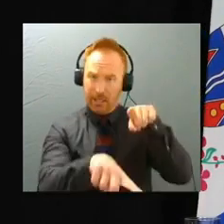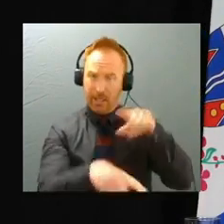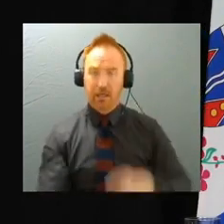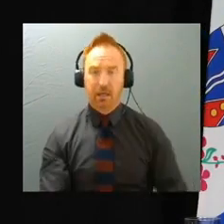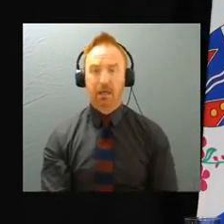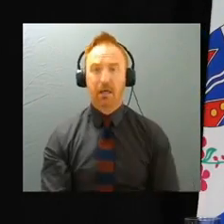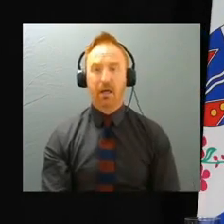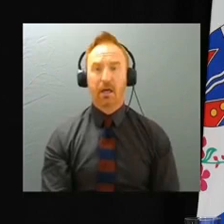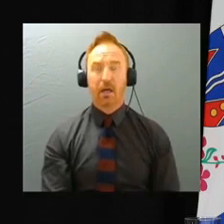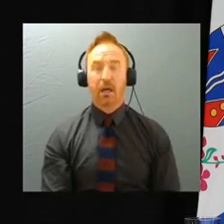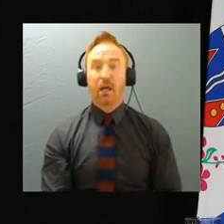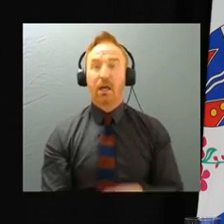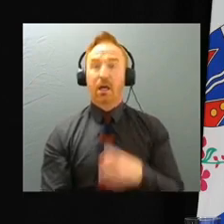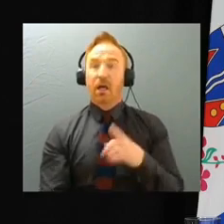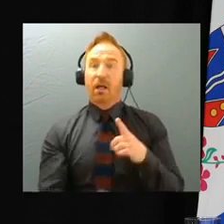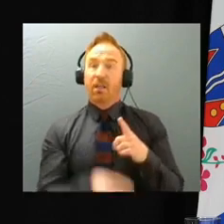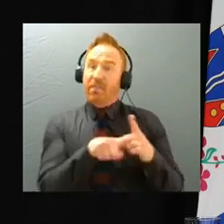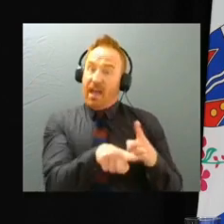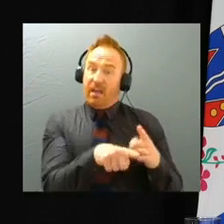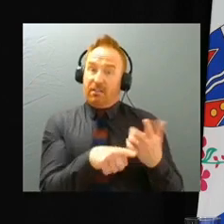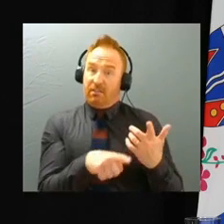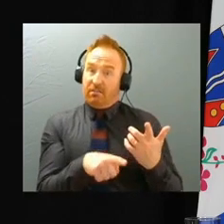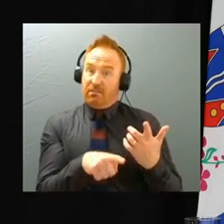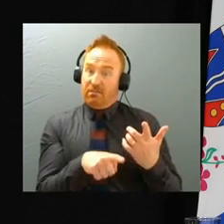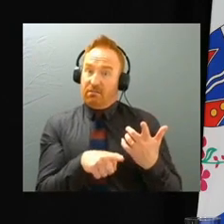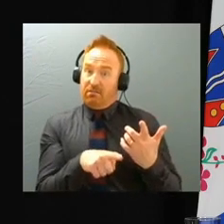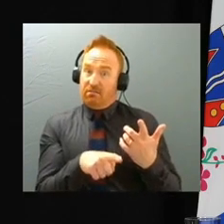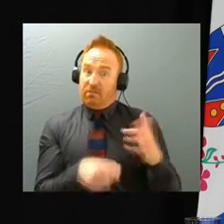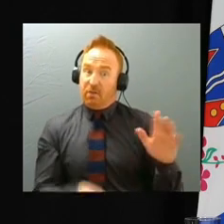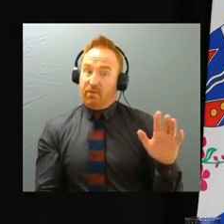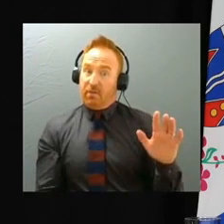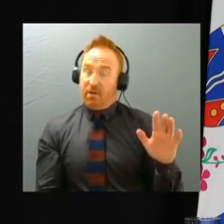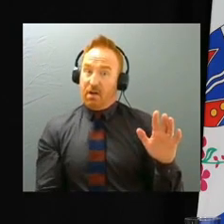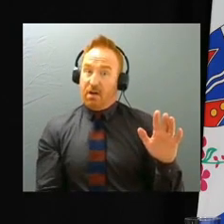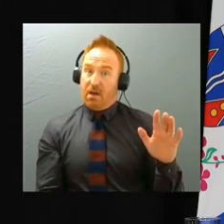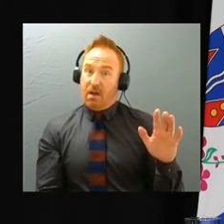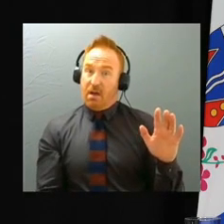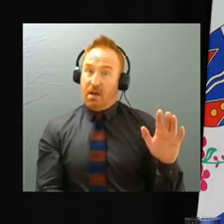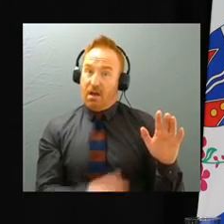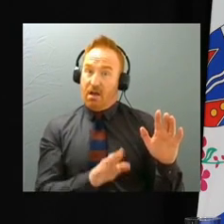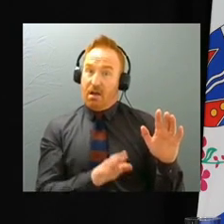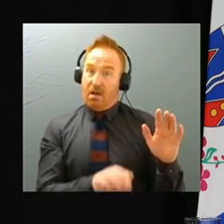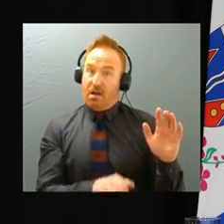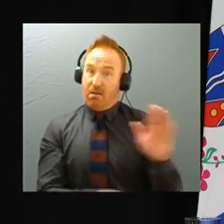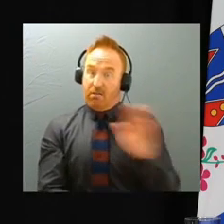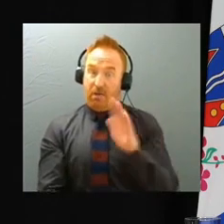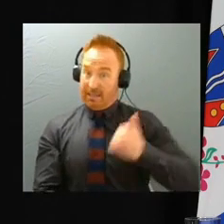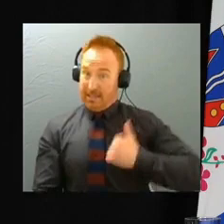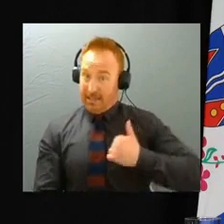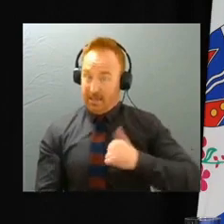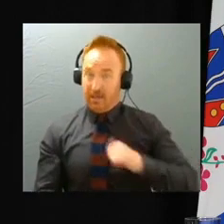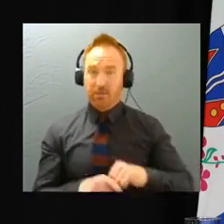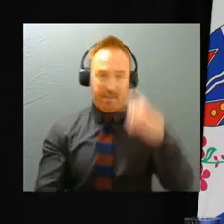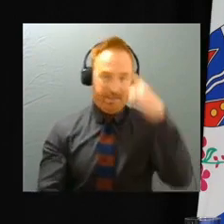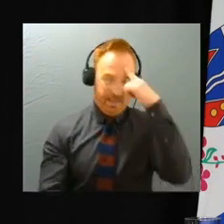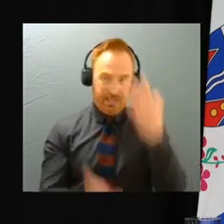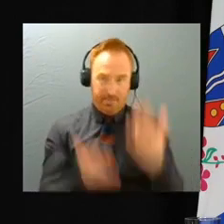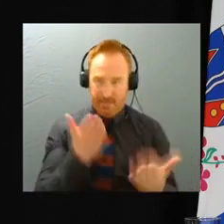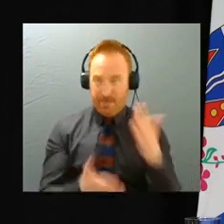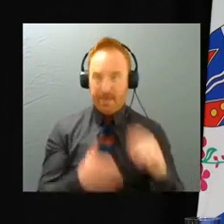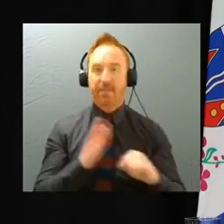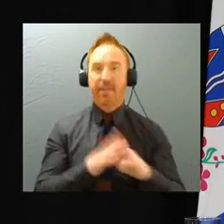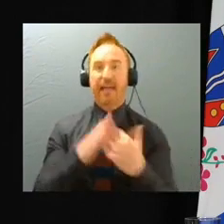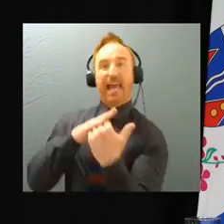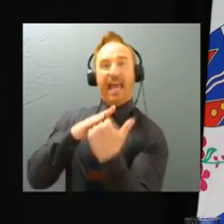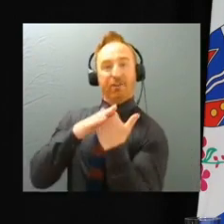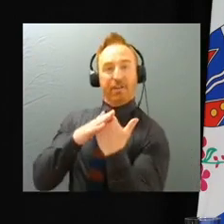the anticipated increase be from the rest of Canada given the lifting of the entry order. And I